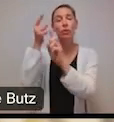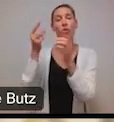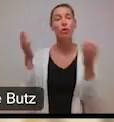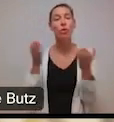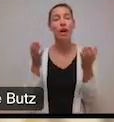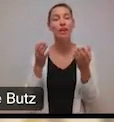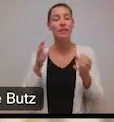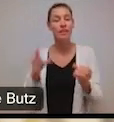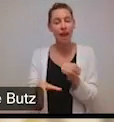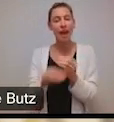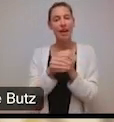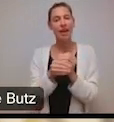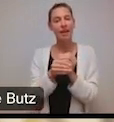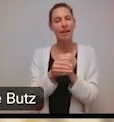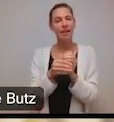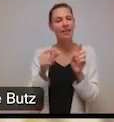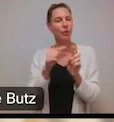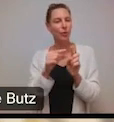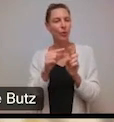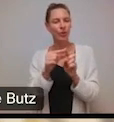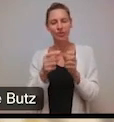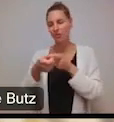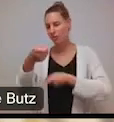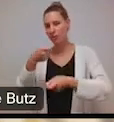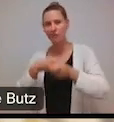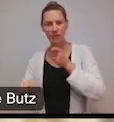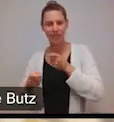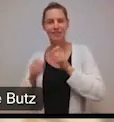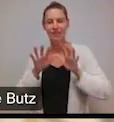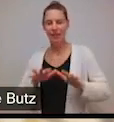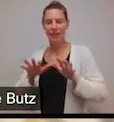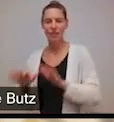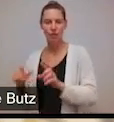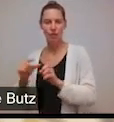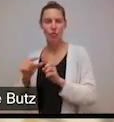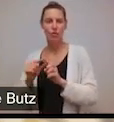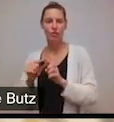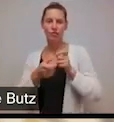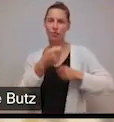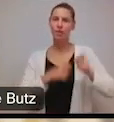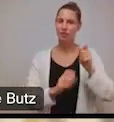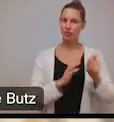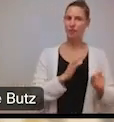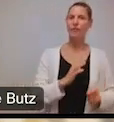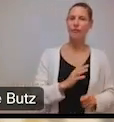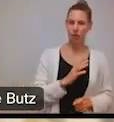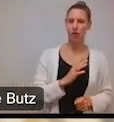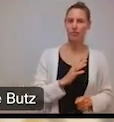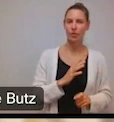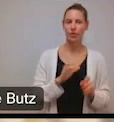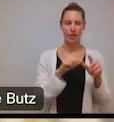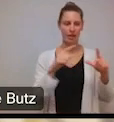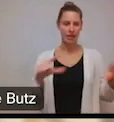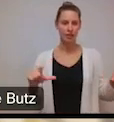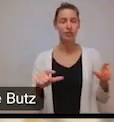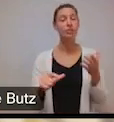language to replace the casual sounding language with formal sounding language. And here are some examples at the bottom of